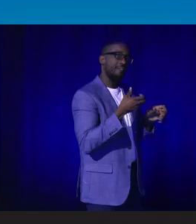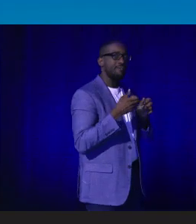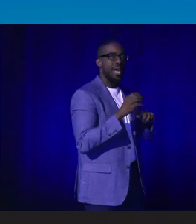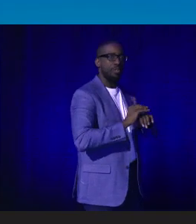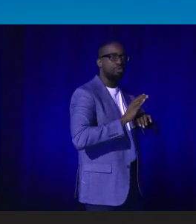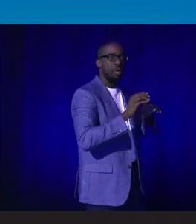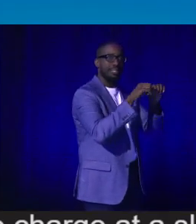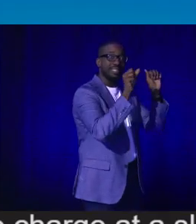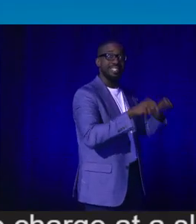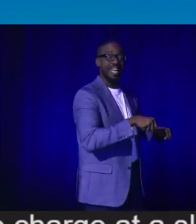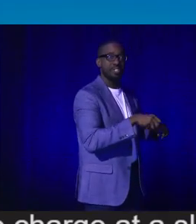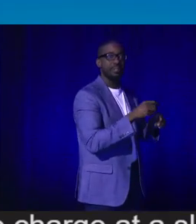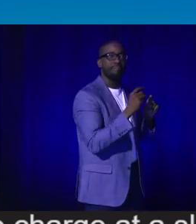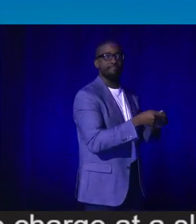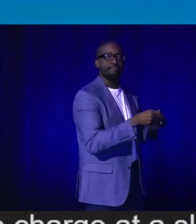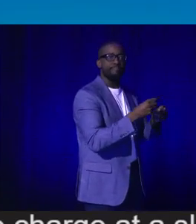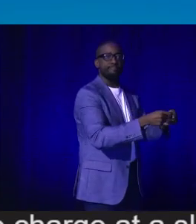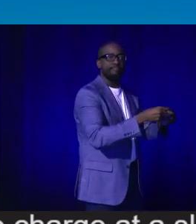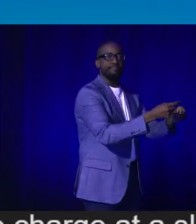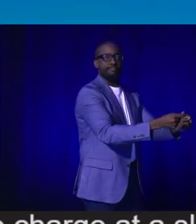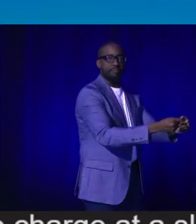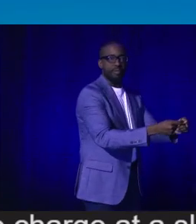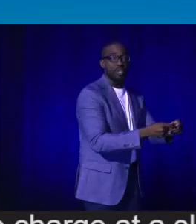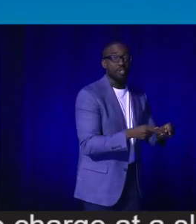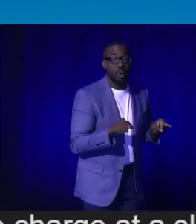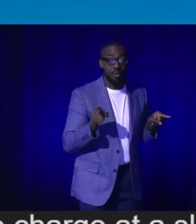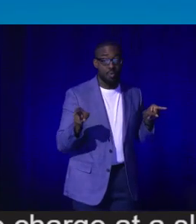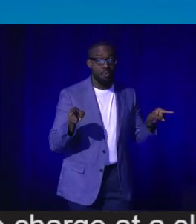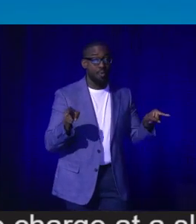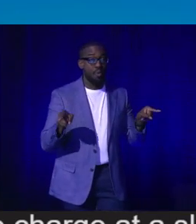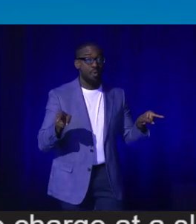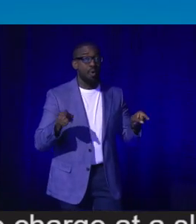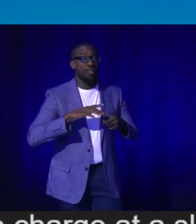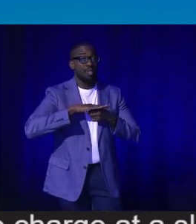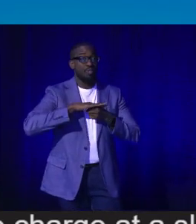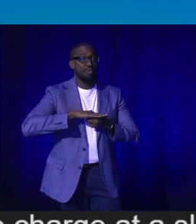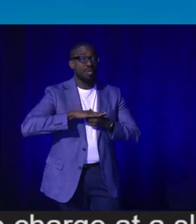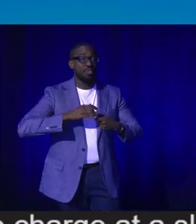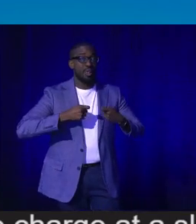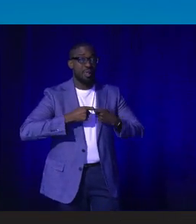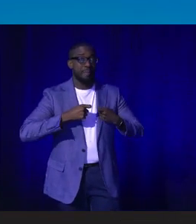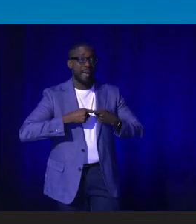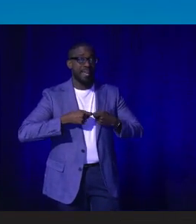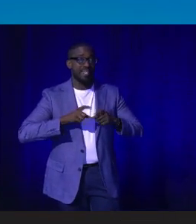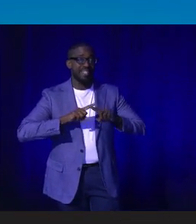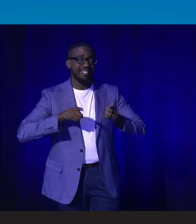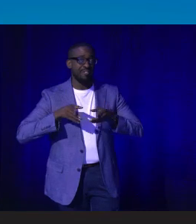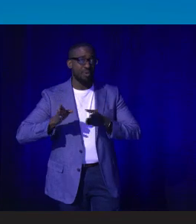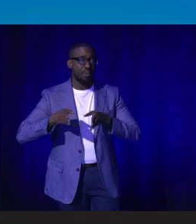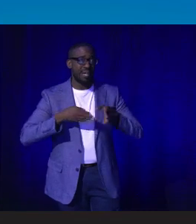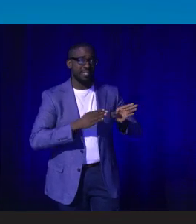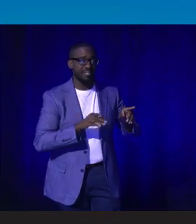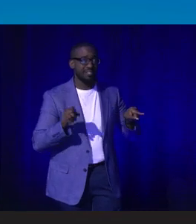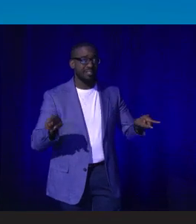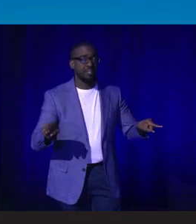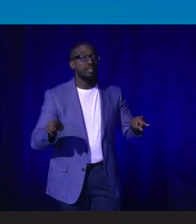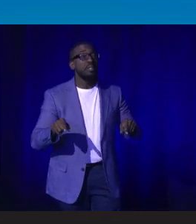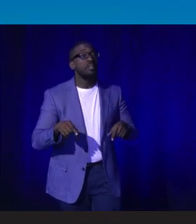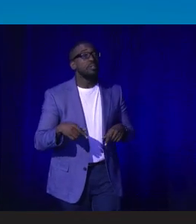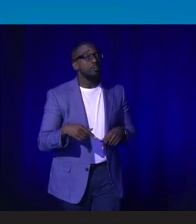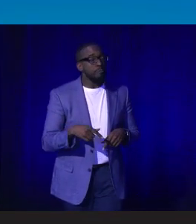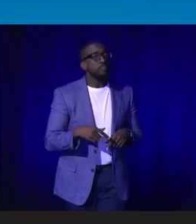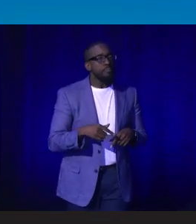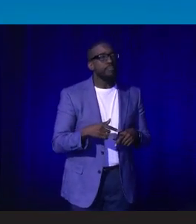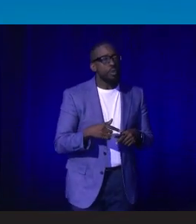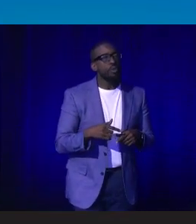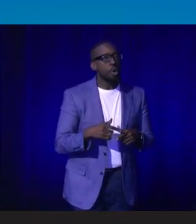those conditions stresses the battery in different ways. So I think some cars will even tell you how